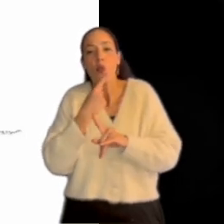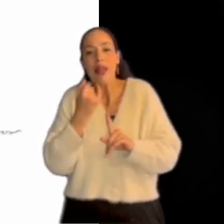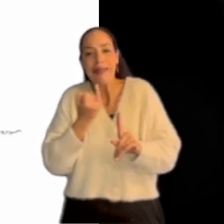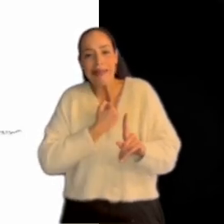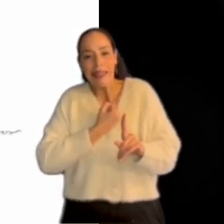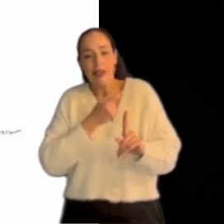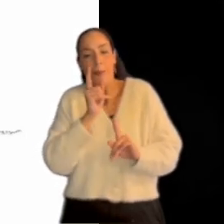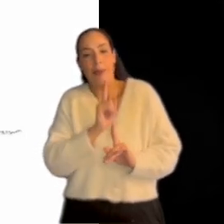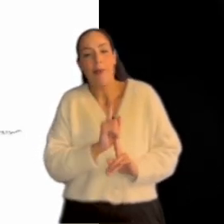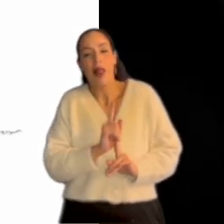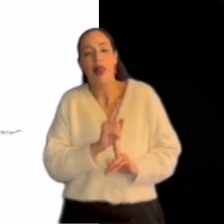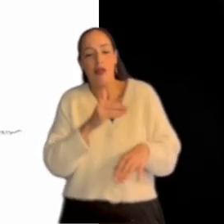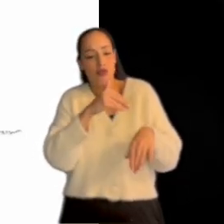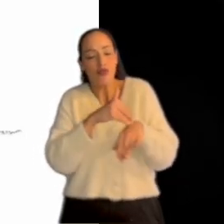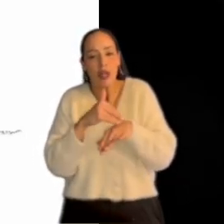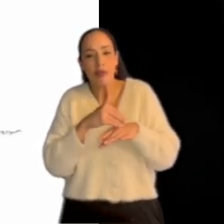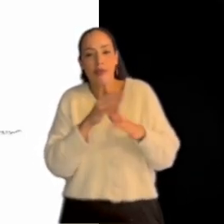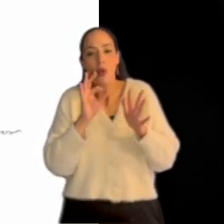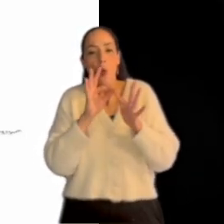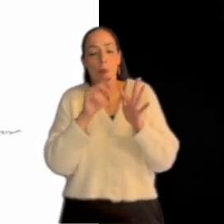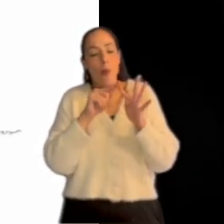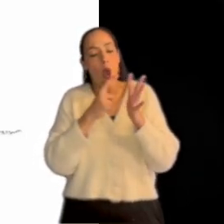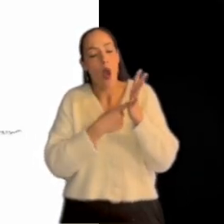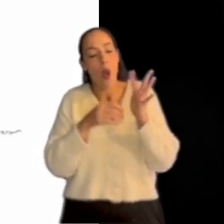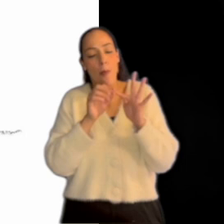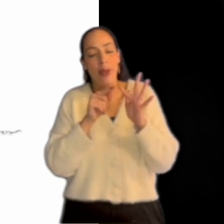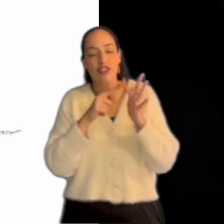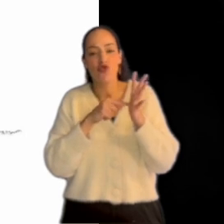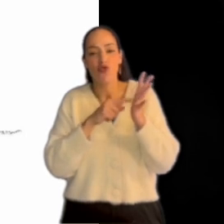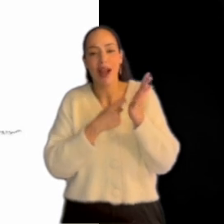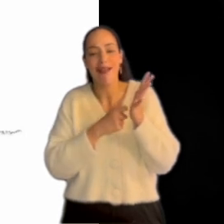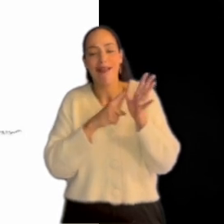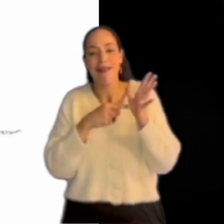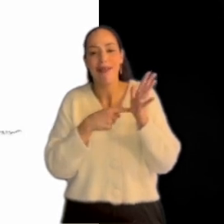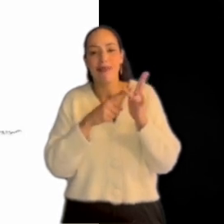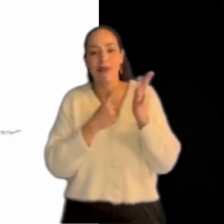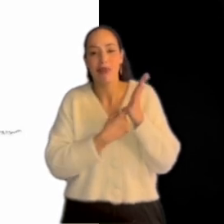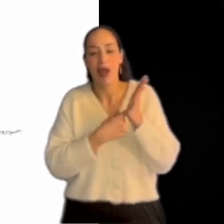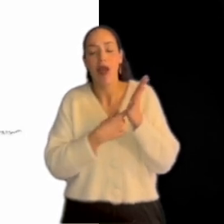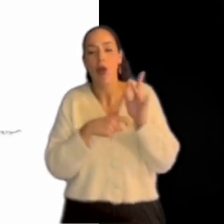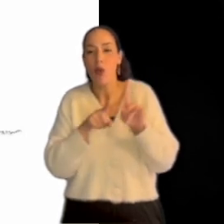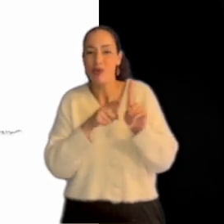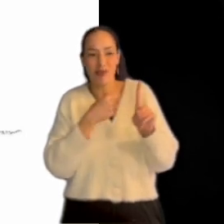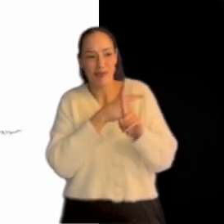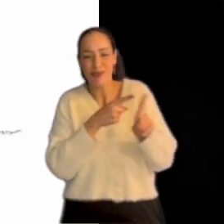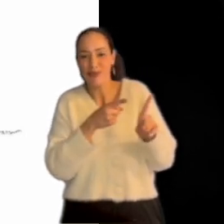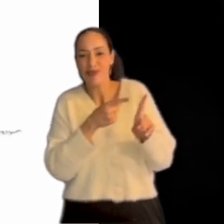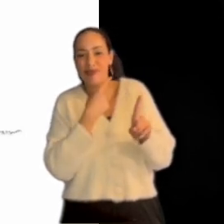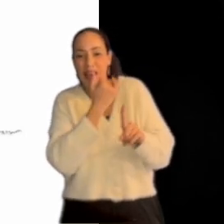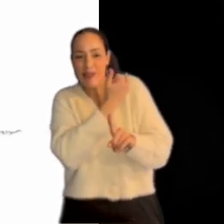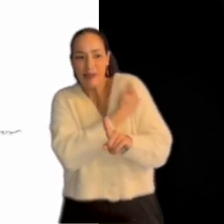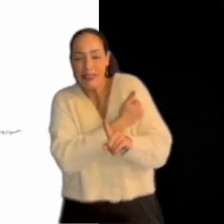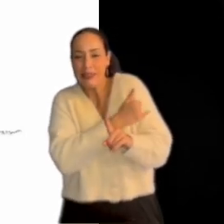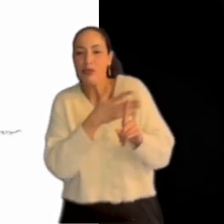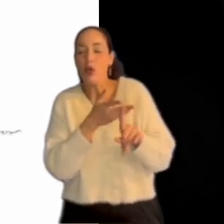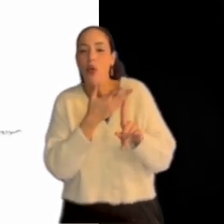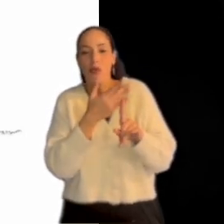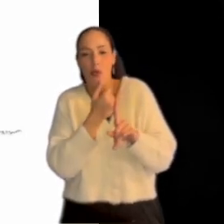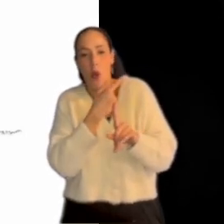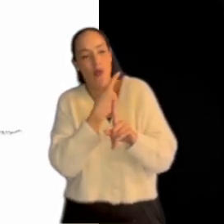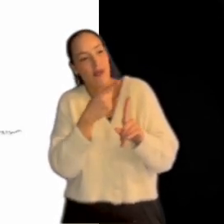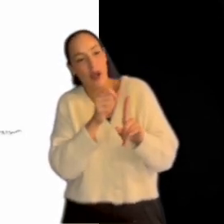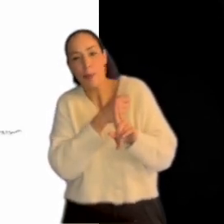All too often, they are also victims of abuse, exploitation and trauma. And it's these such experiences that demand our